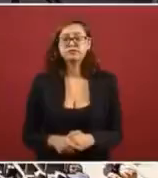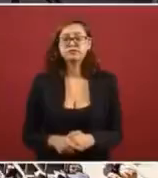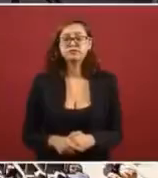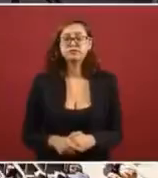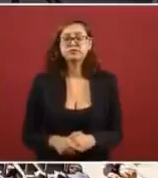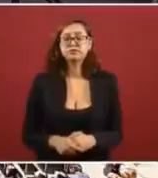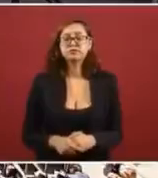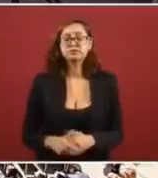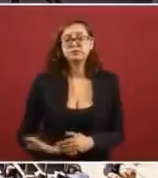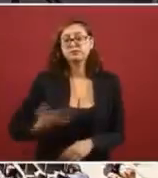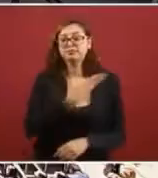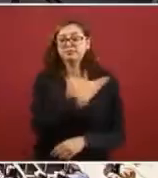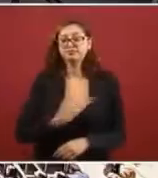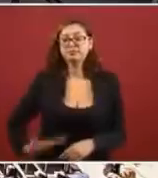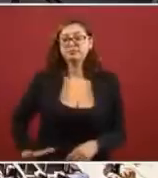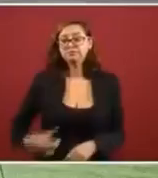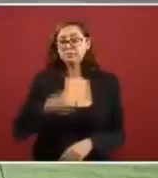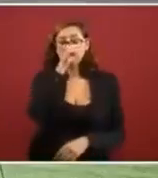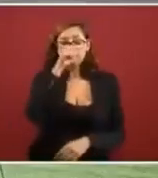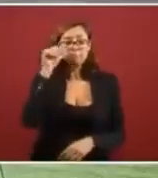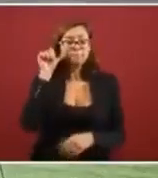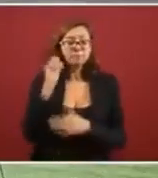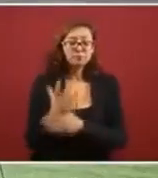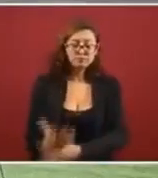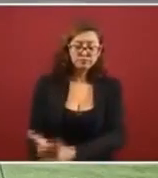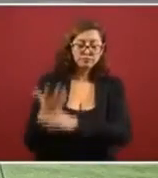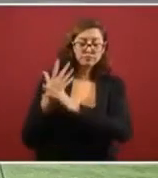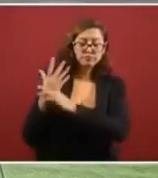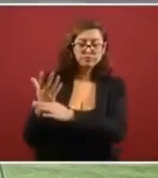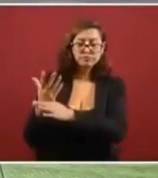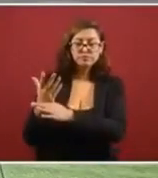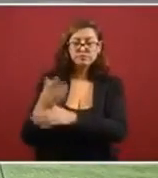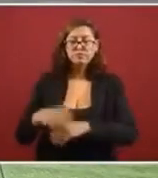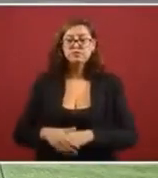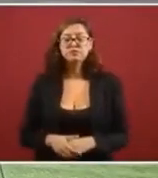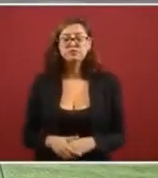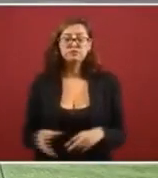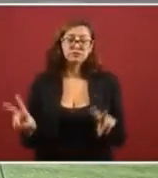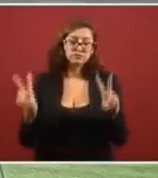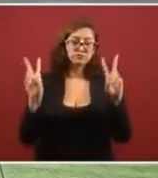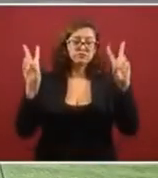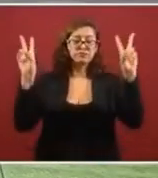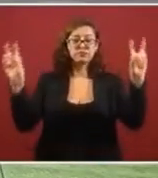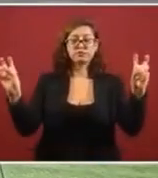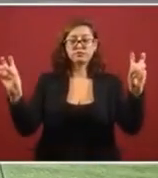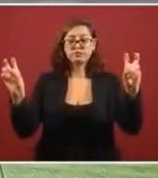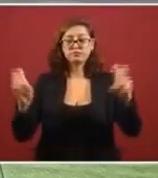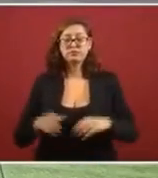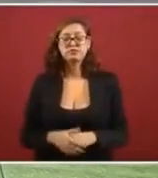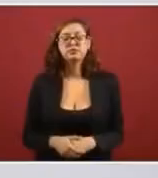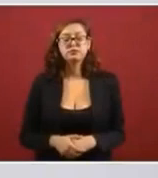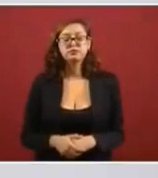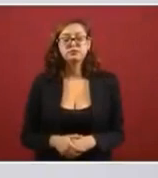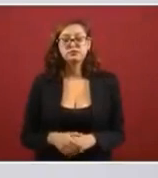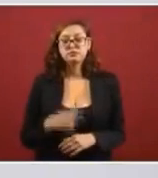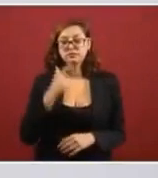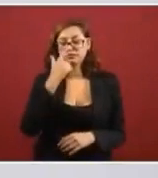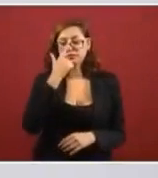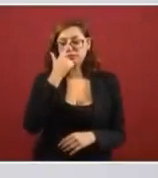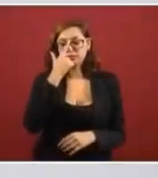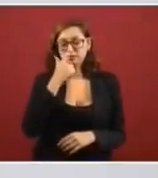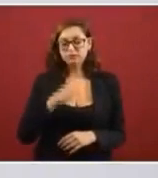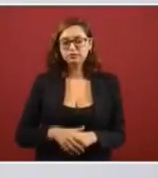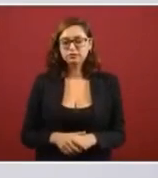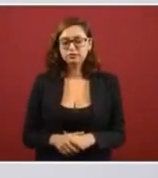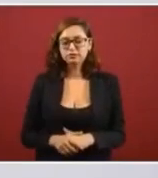president if what is used to say he used to have this phrase that the